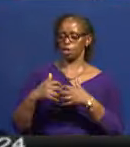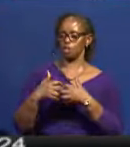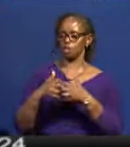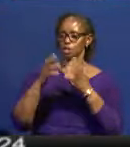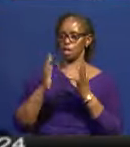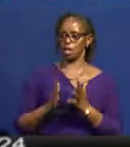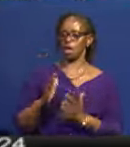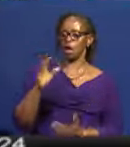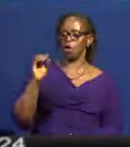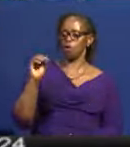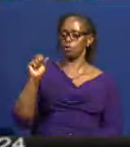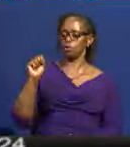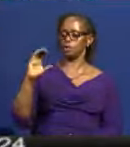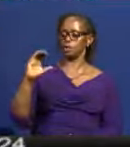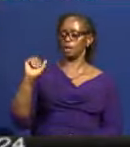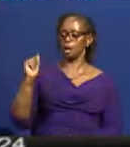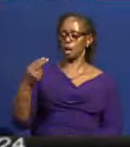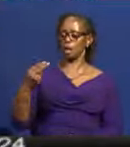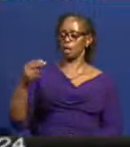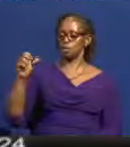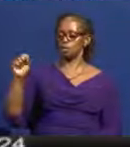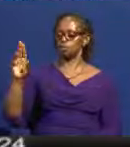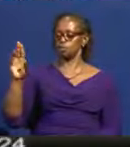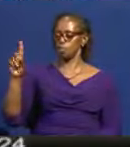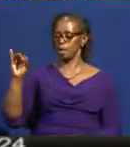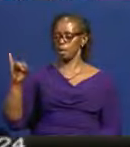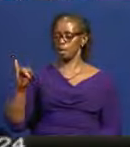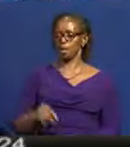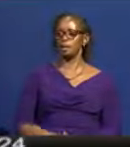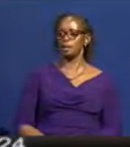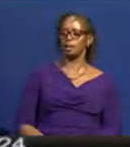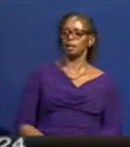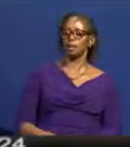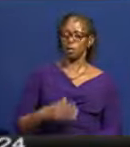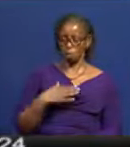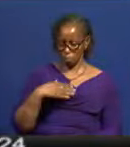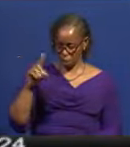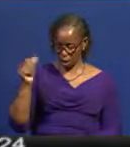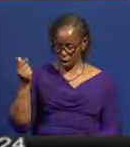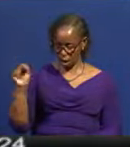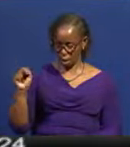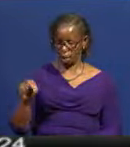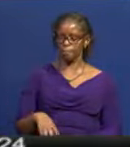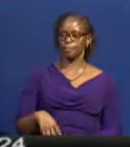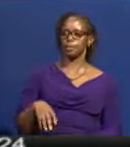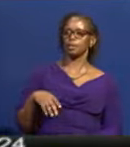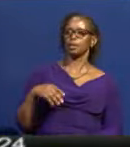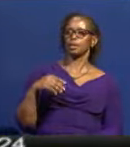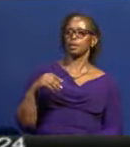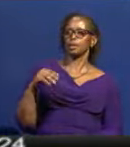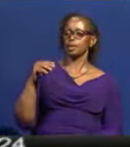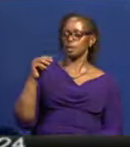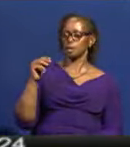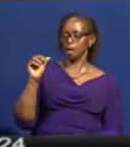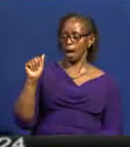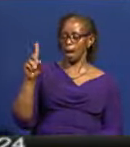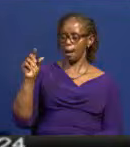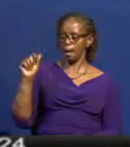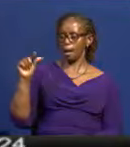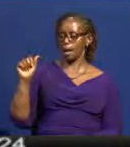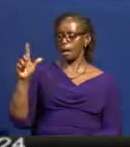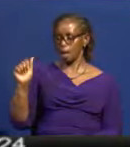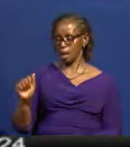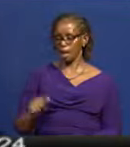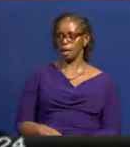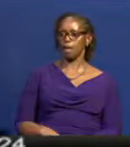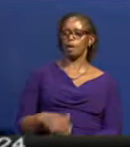Engineer Oscar Sudi, Dan Wanyama, Honorable Dr. Adagala Beatrice,